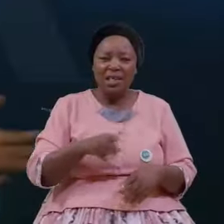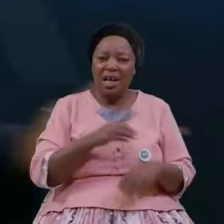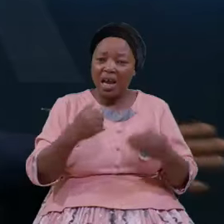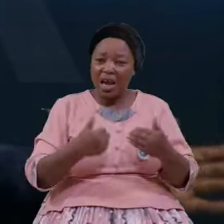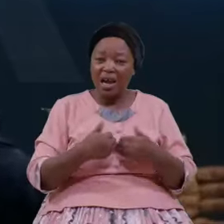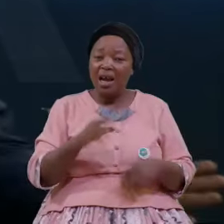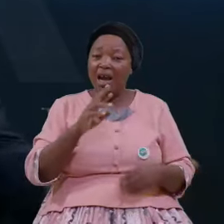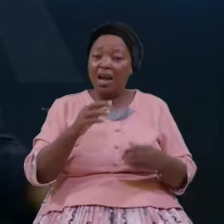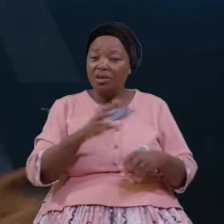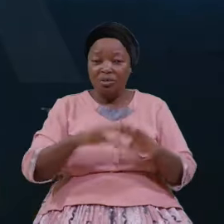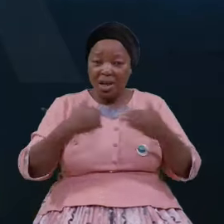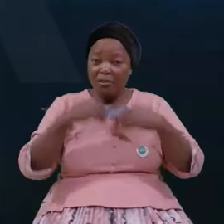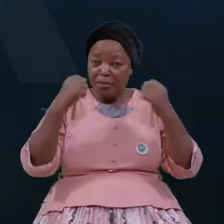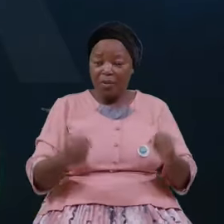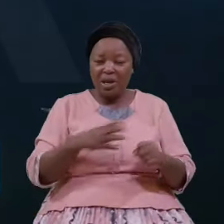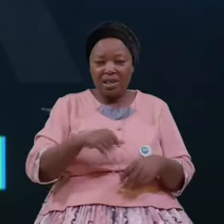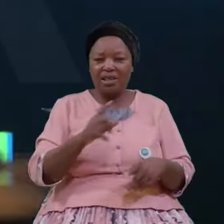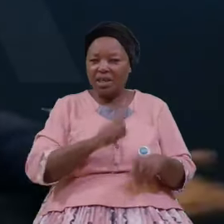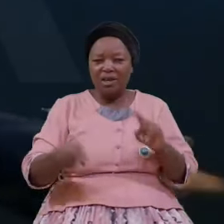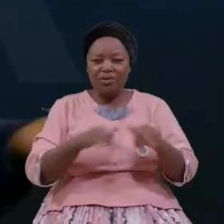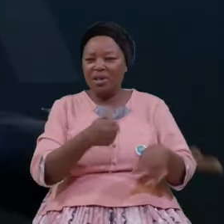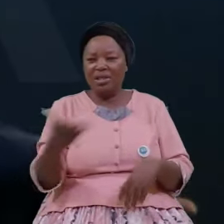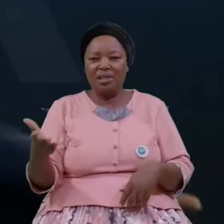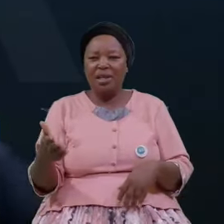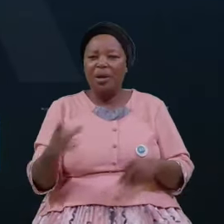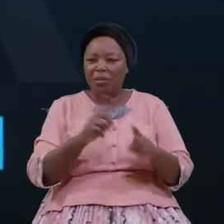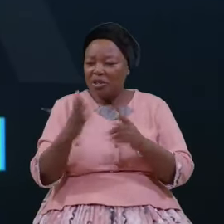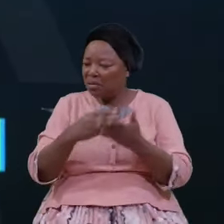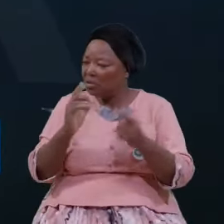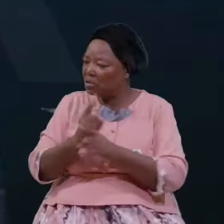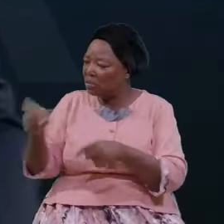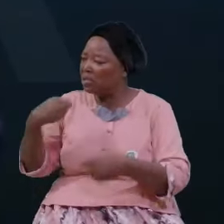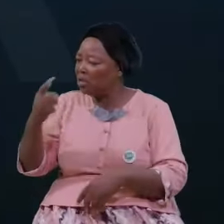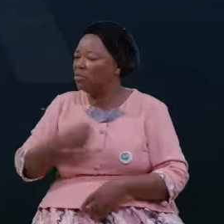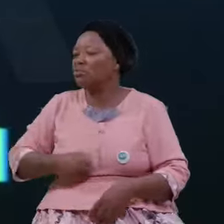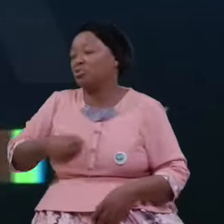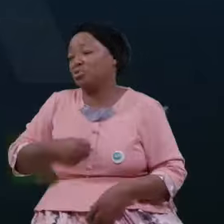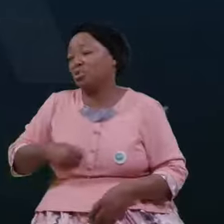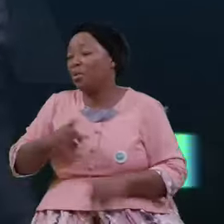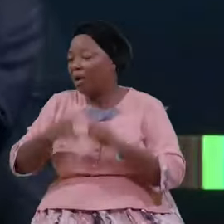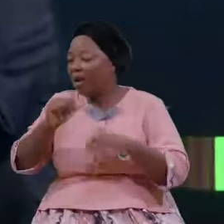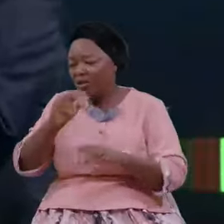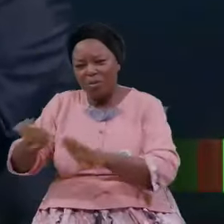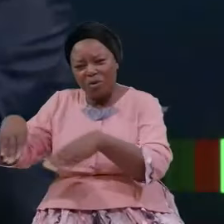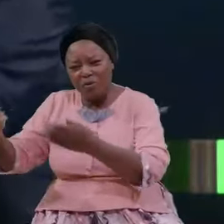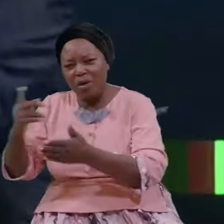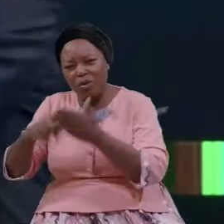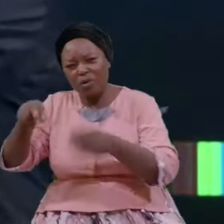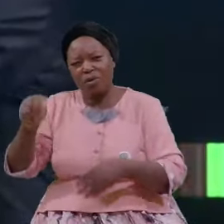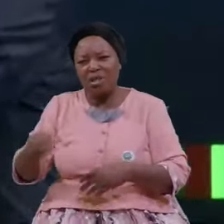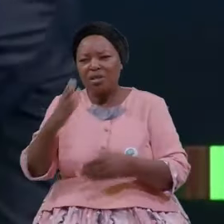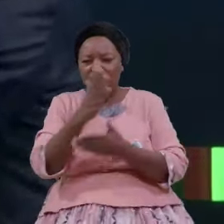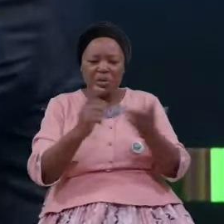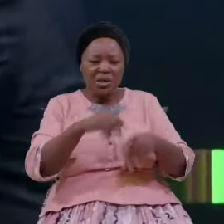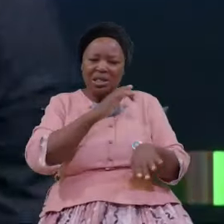poor and somebody comes along, sorry, but they cannot provide what you need. Somebody is naked and you